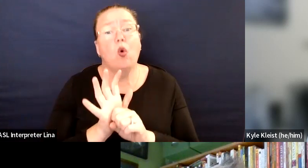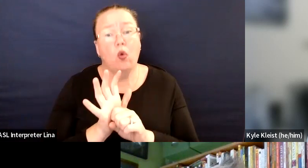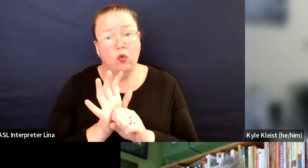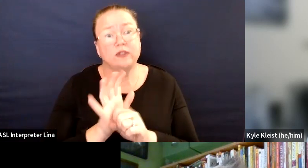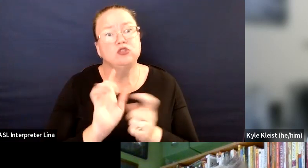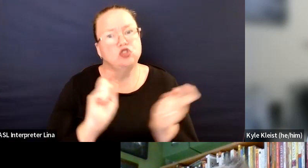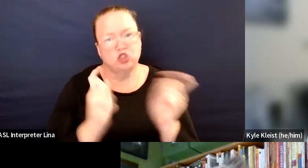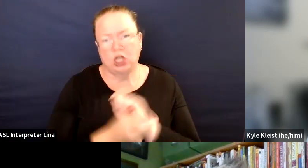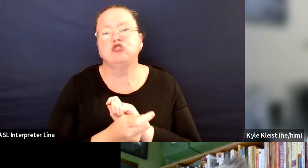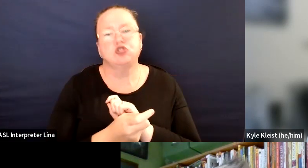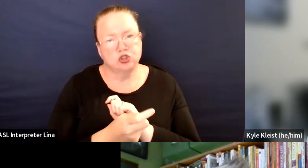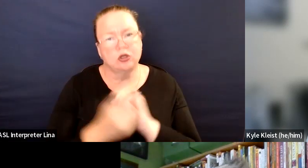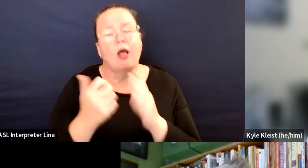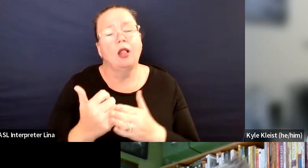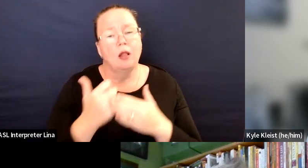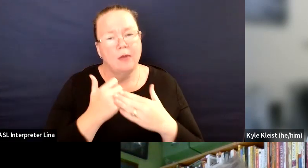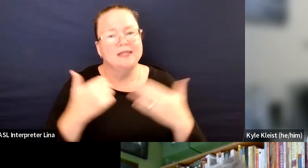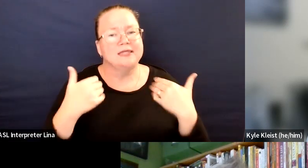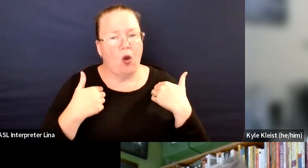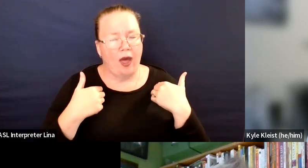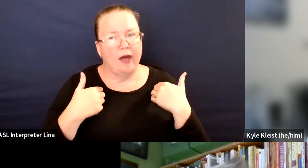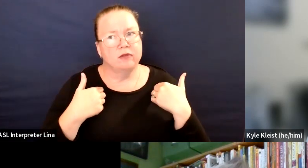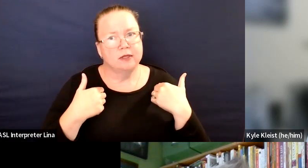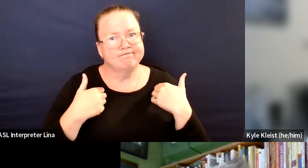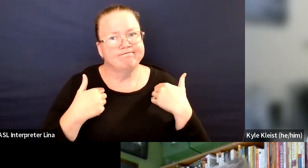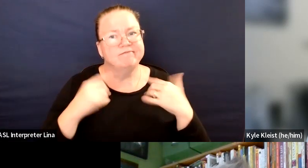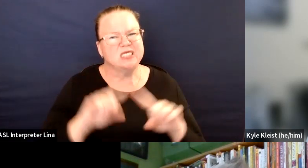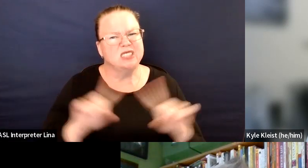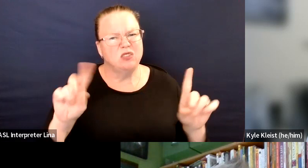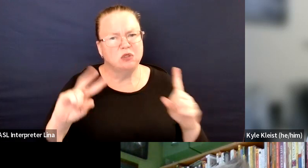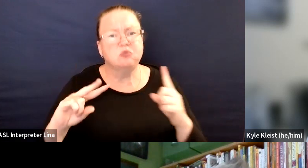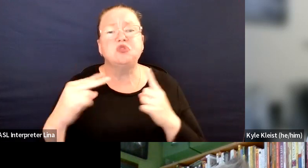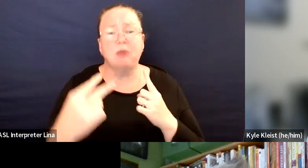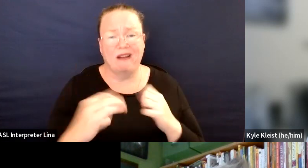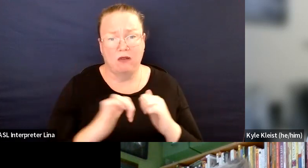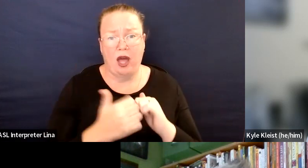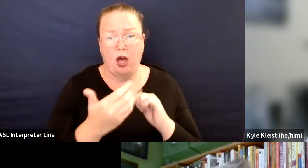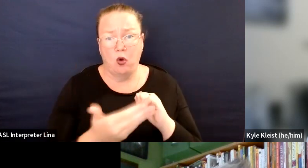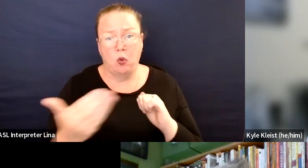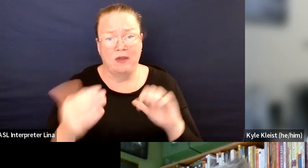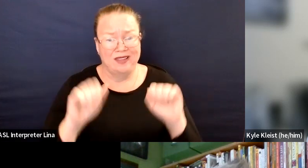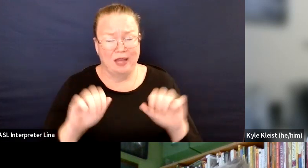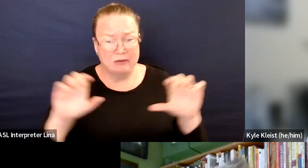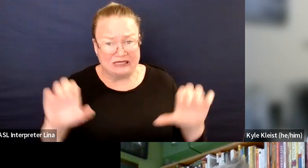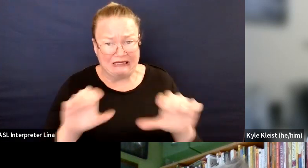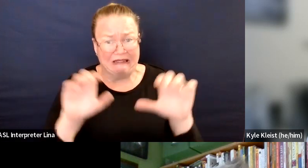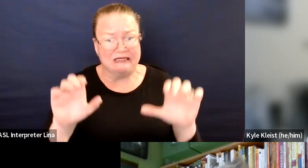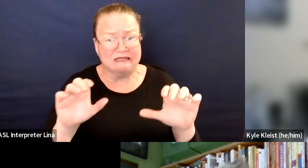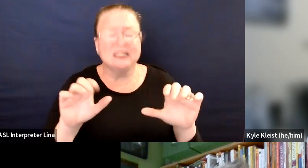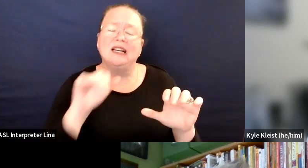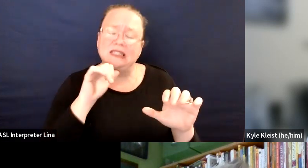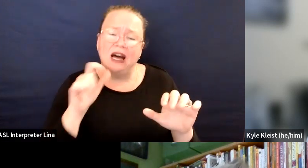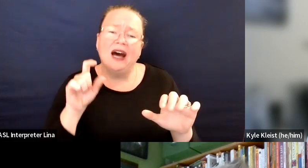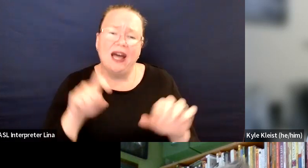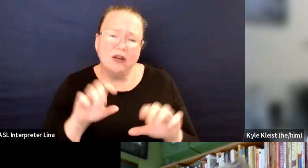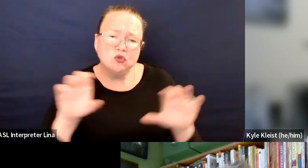has changed. It's helped us to have a whole different perspective on how things can be done without having to necessarily